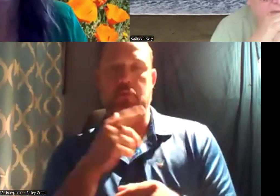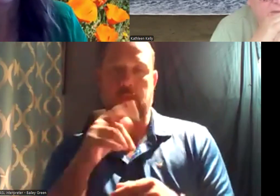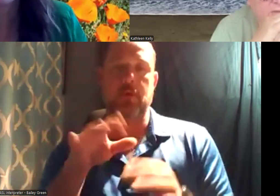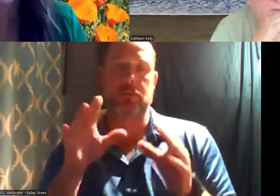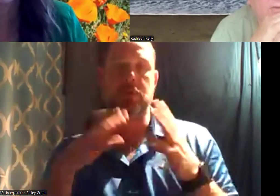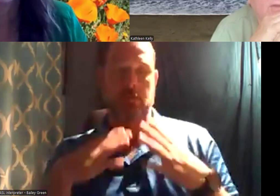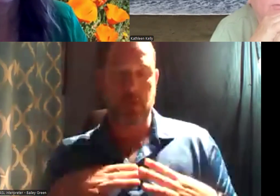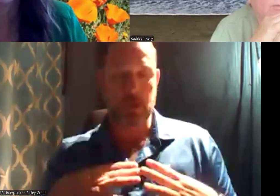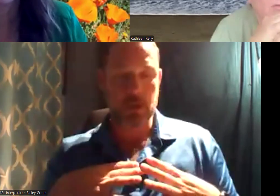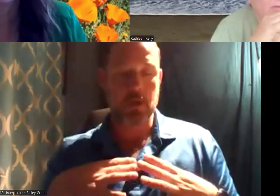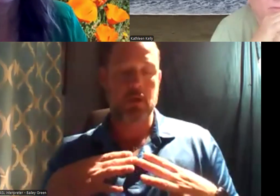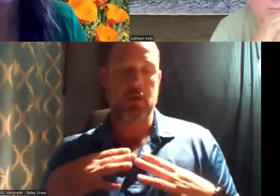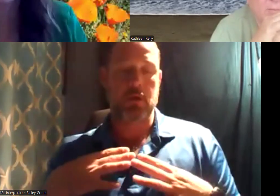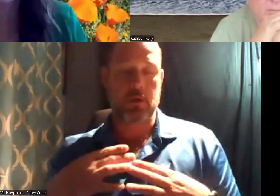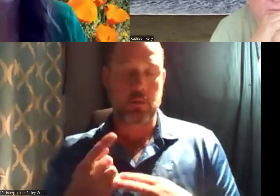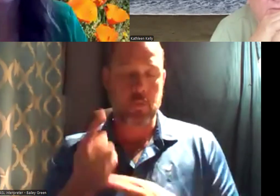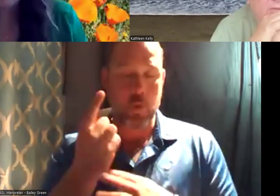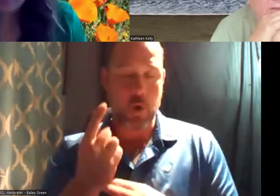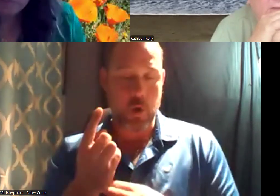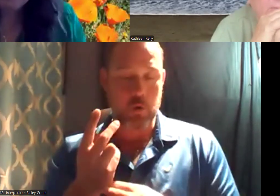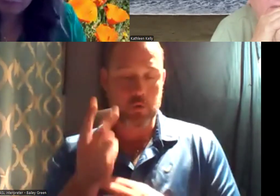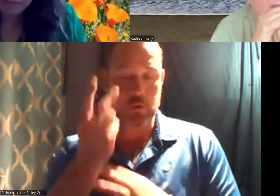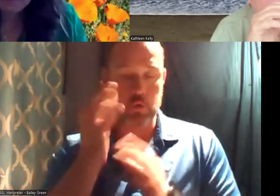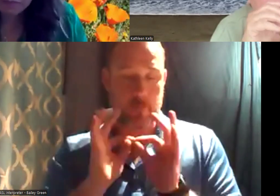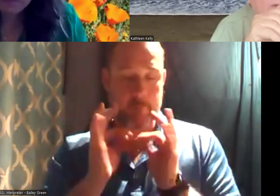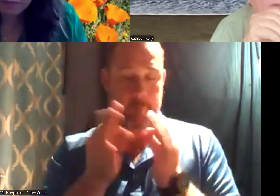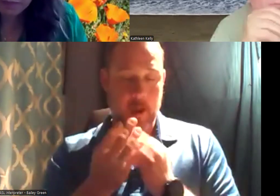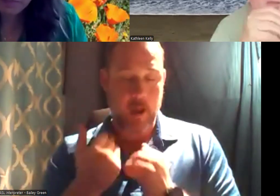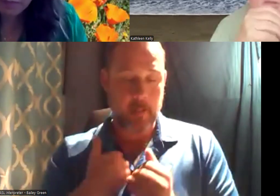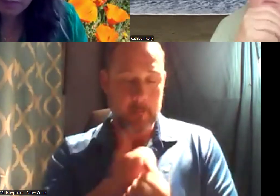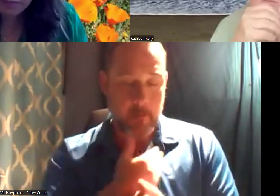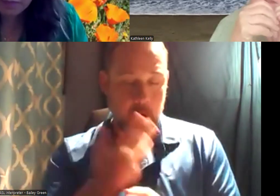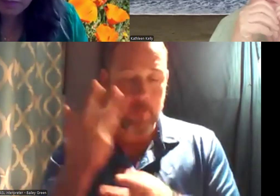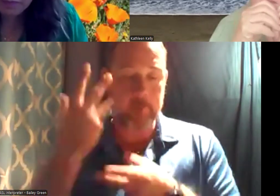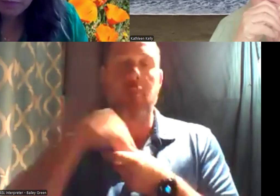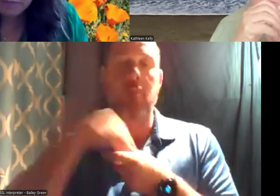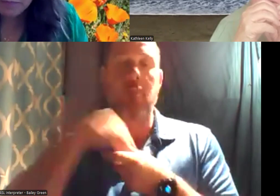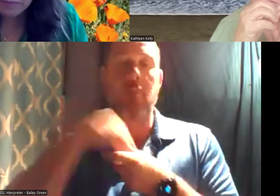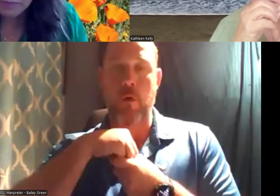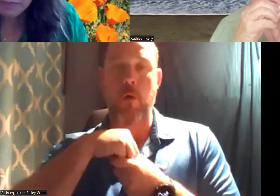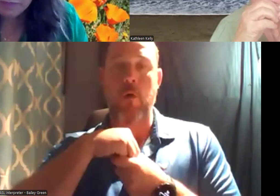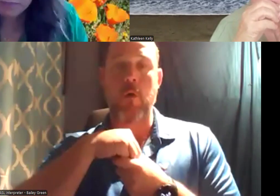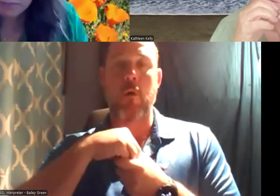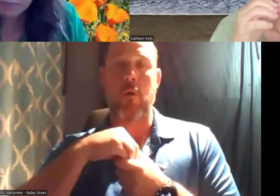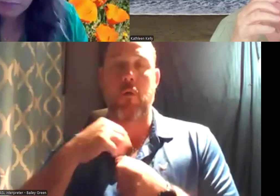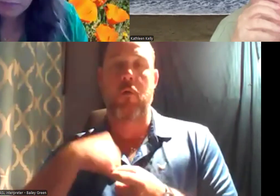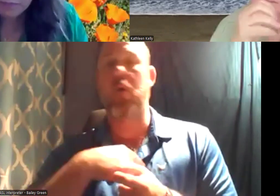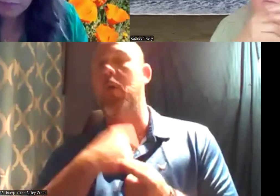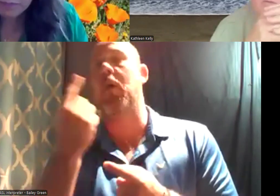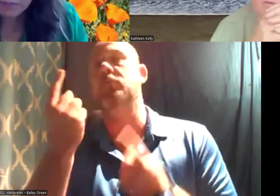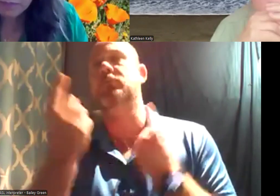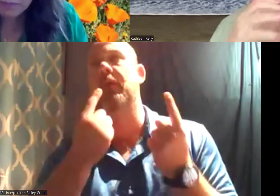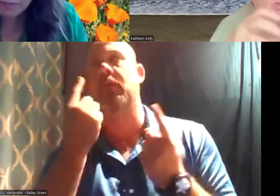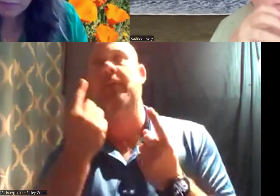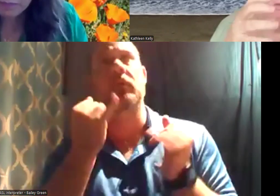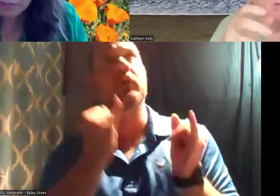that there is at least one or two family members involved, because we always think of the